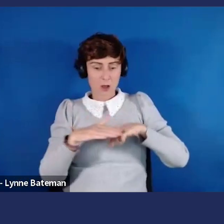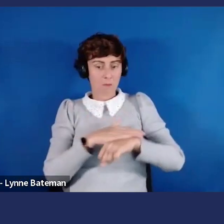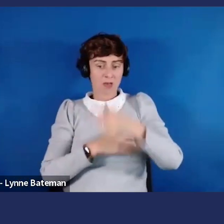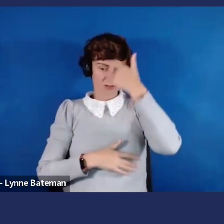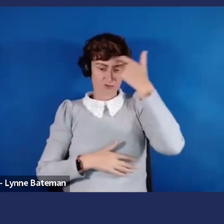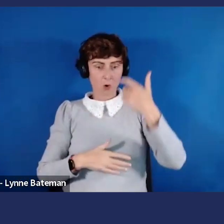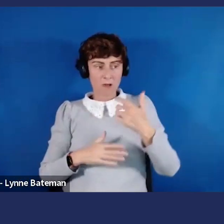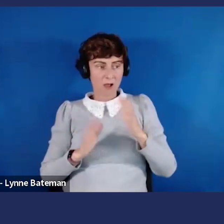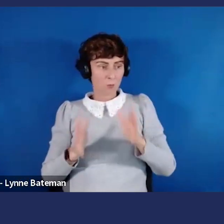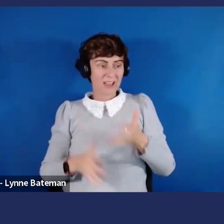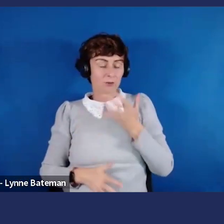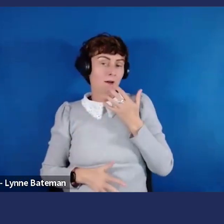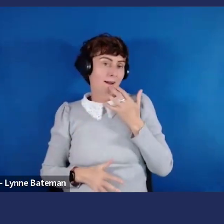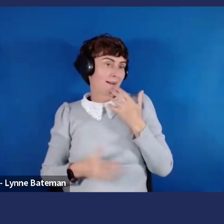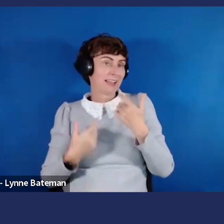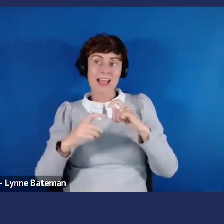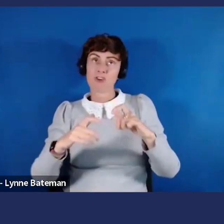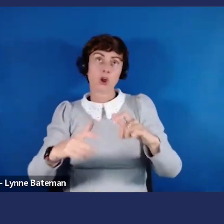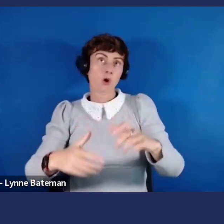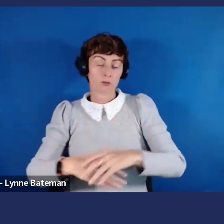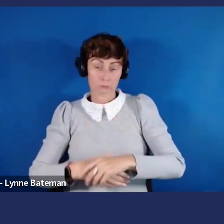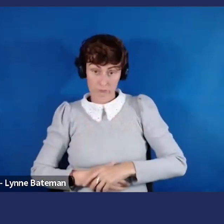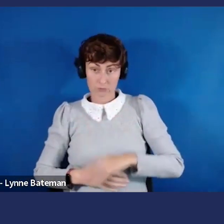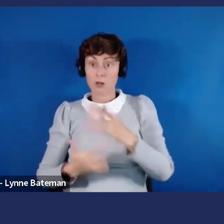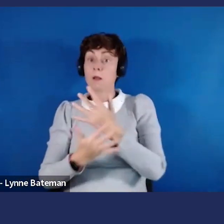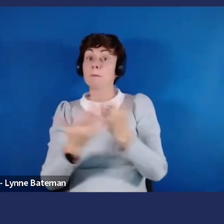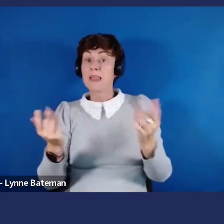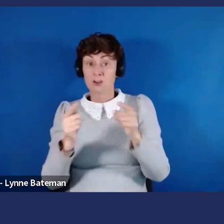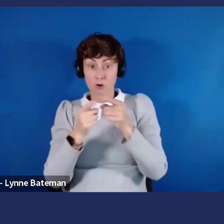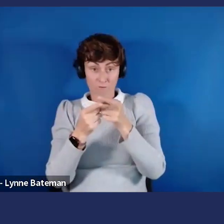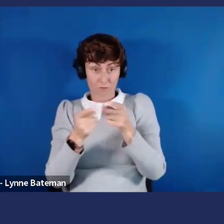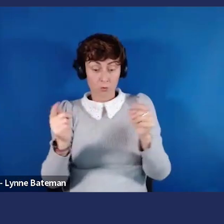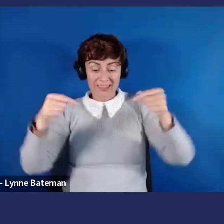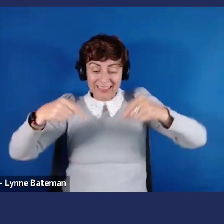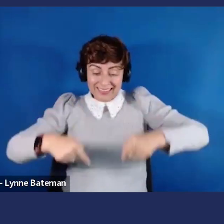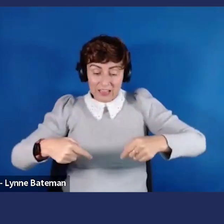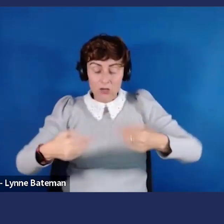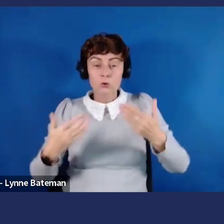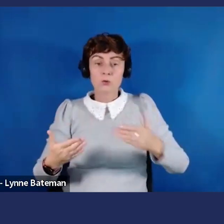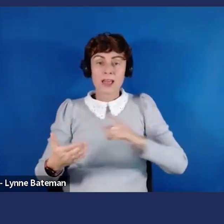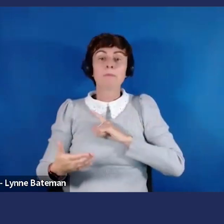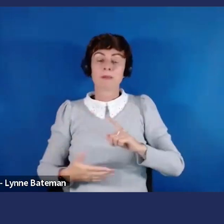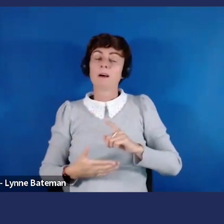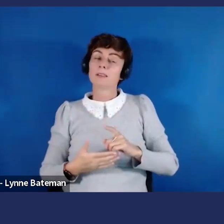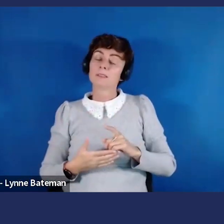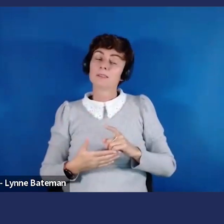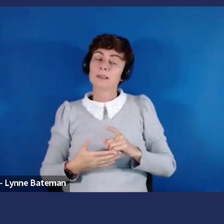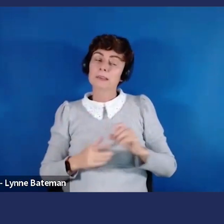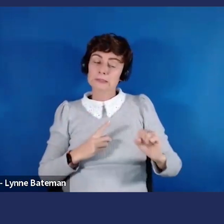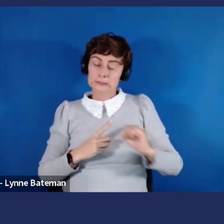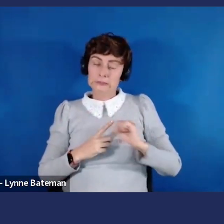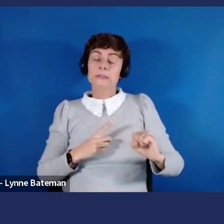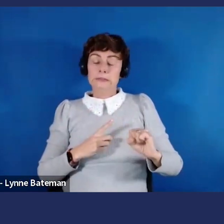or just get over. And many of you will have come today because these experiences will have resonated with you in some way or